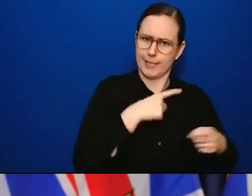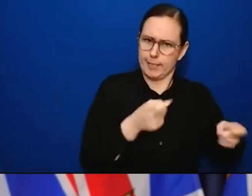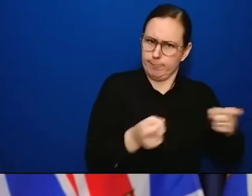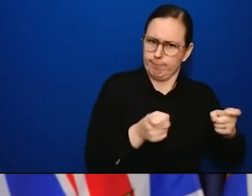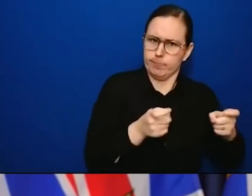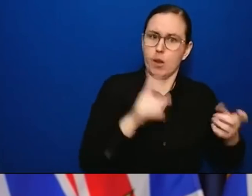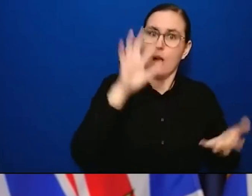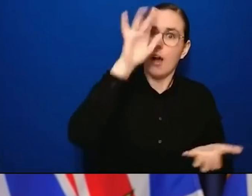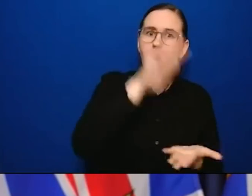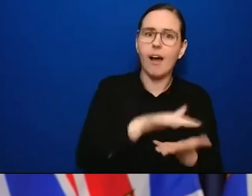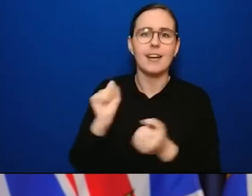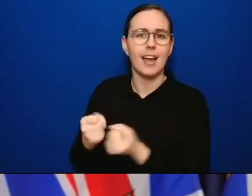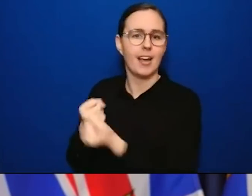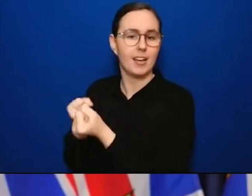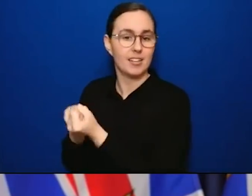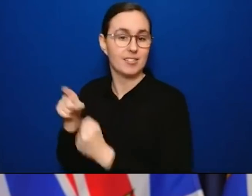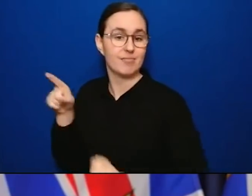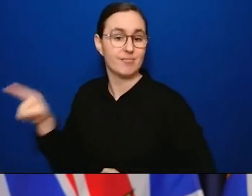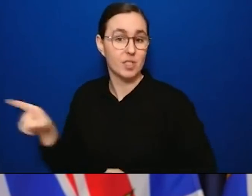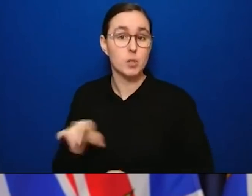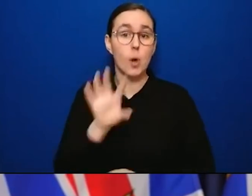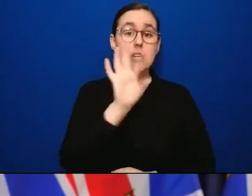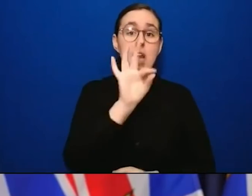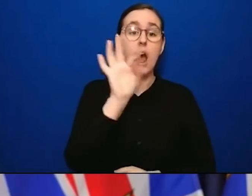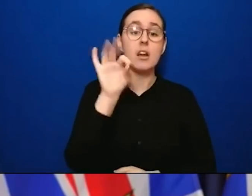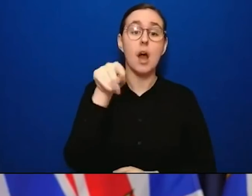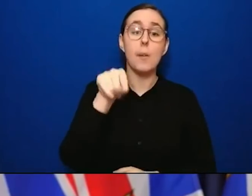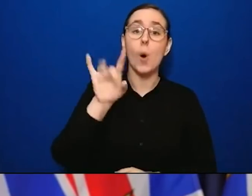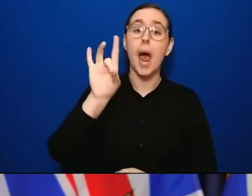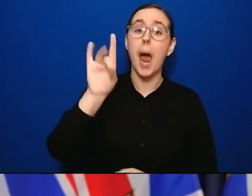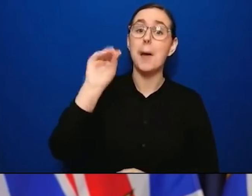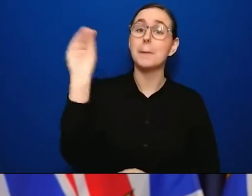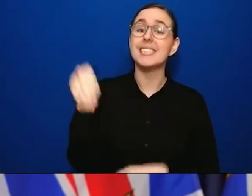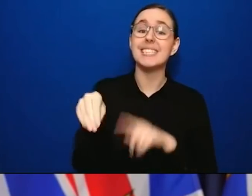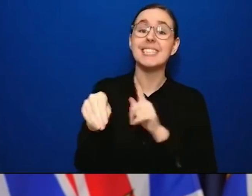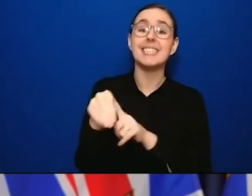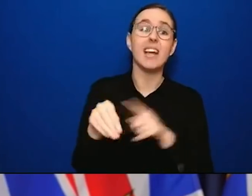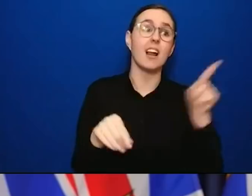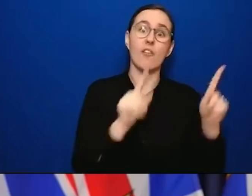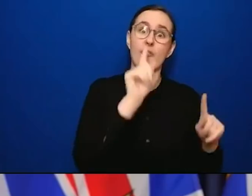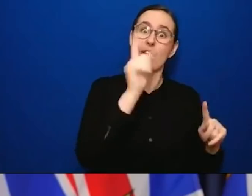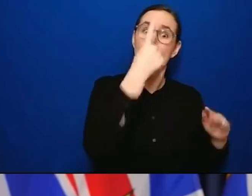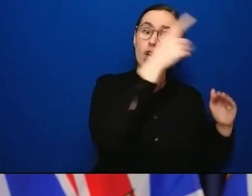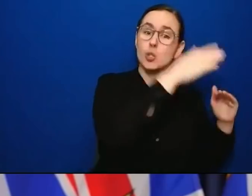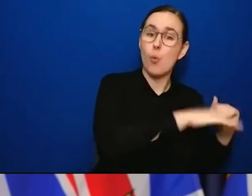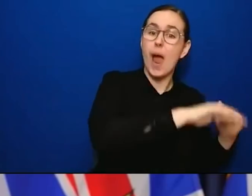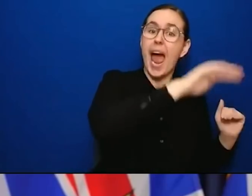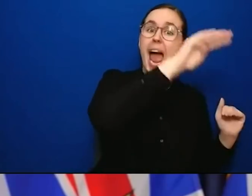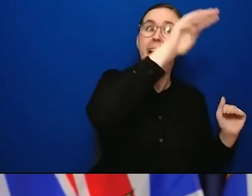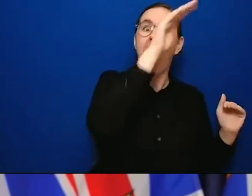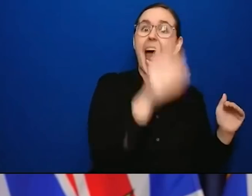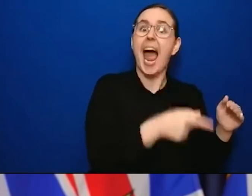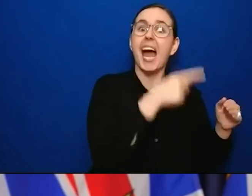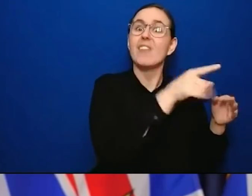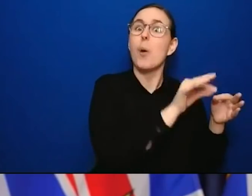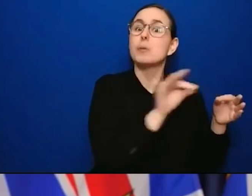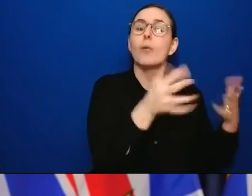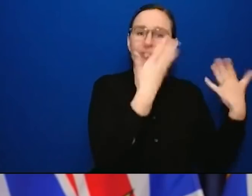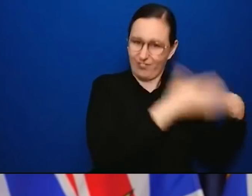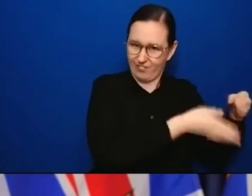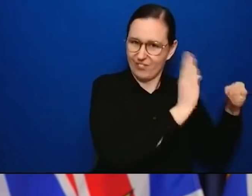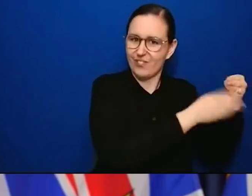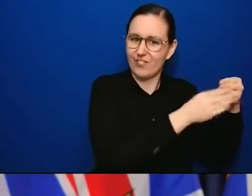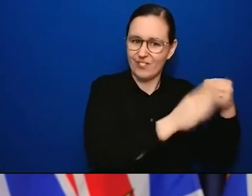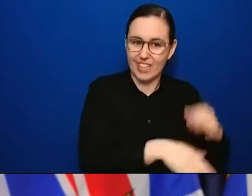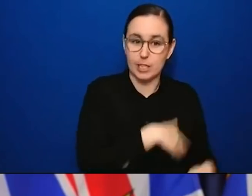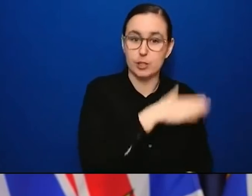whose surgeries were postponed in the first wave have had their surgeries. Because 94.2% of patients whose surgery was postponed in waves